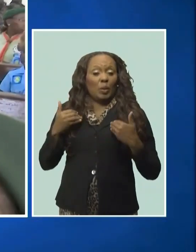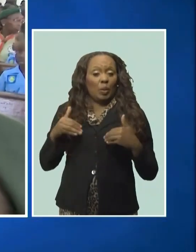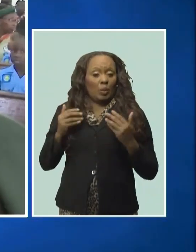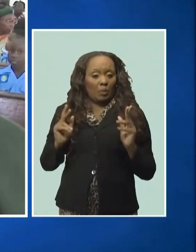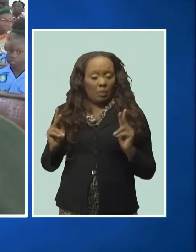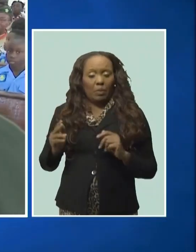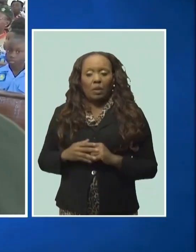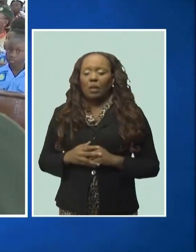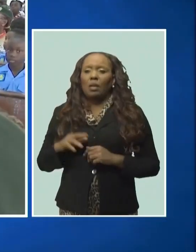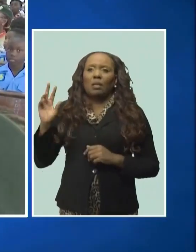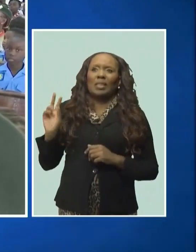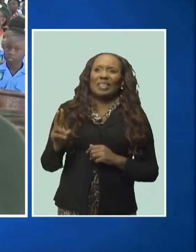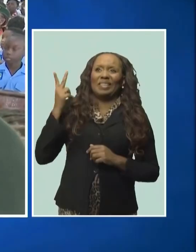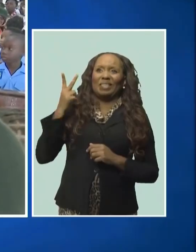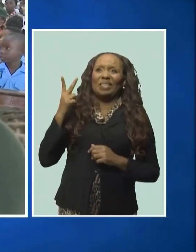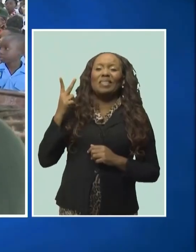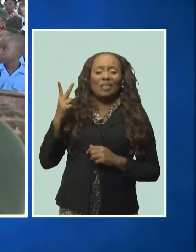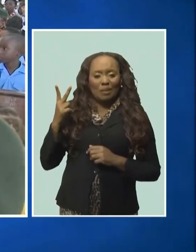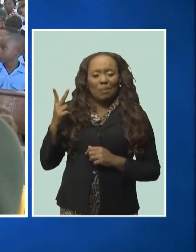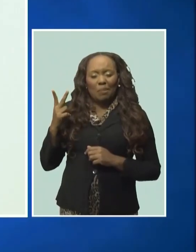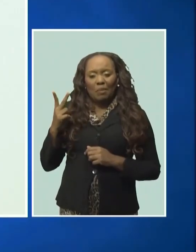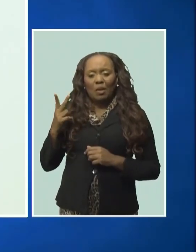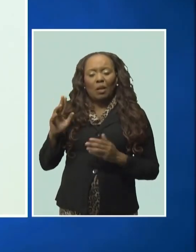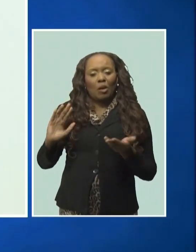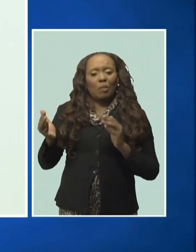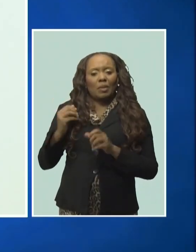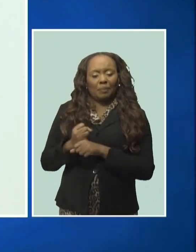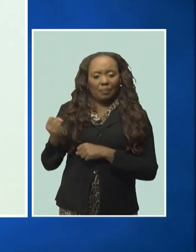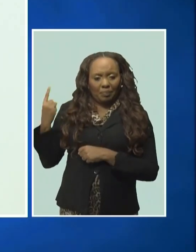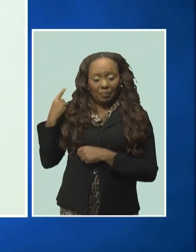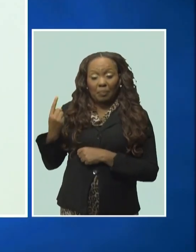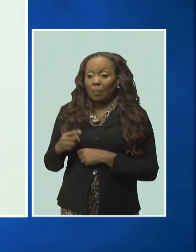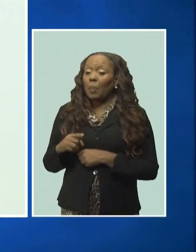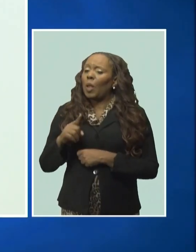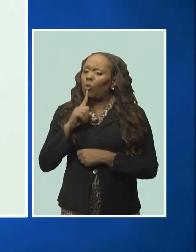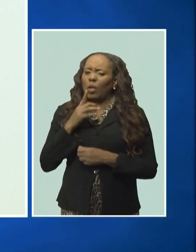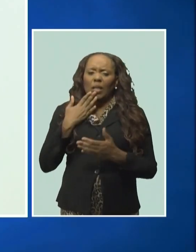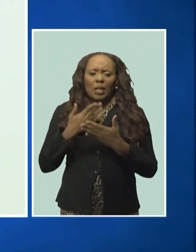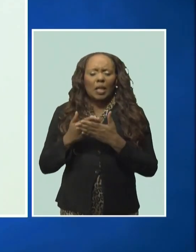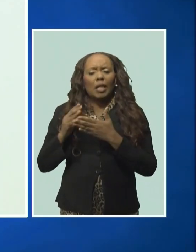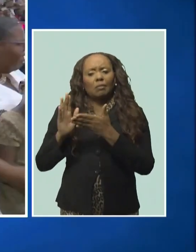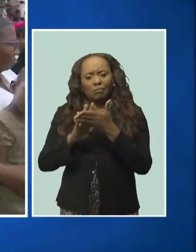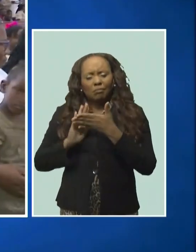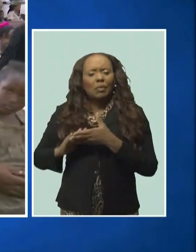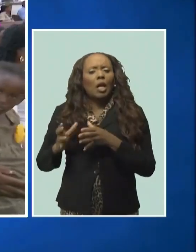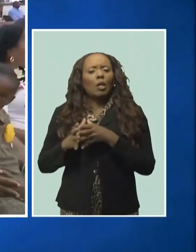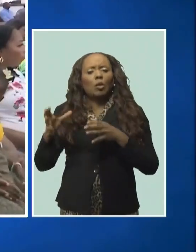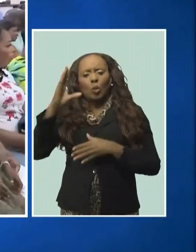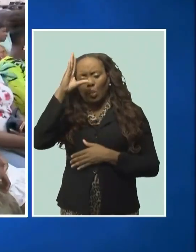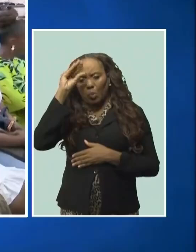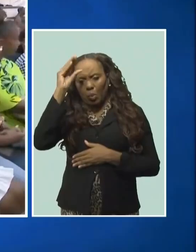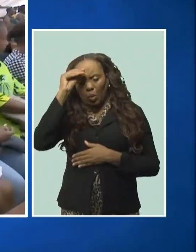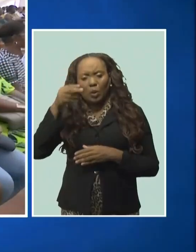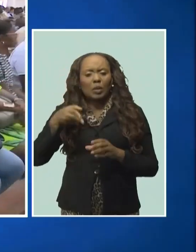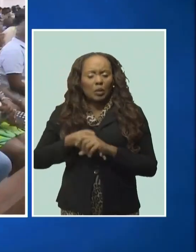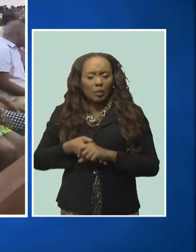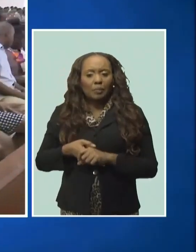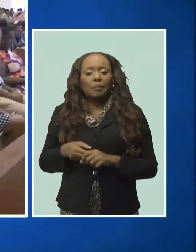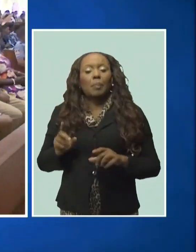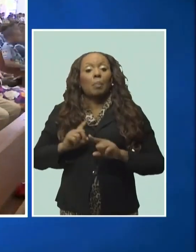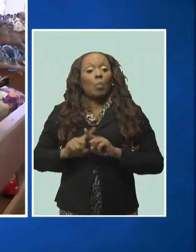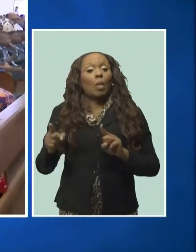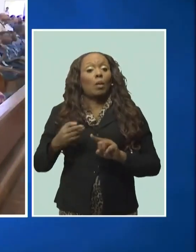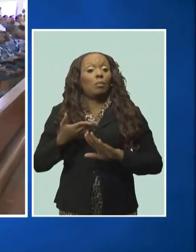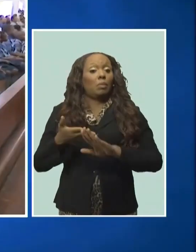the previous year. Although this is a laudable feat, this represents 65% of our